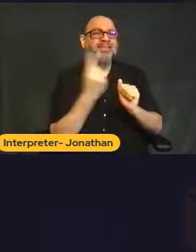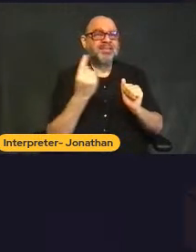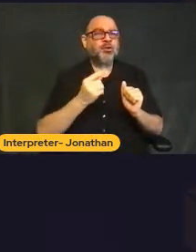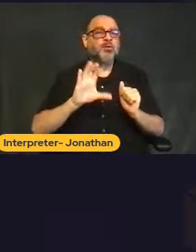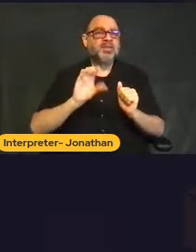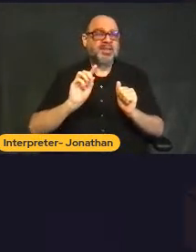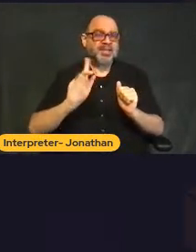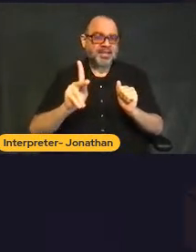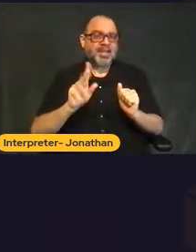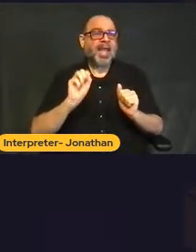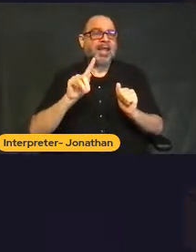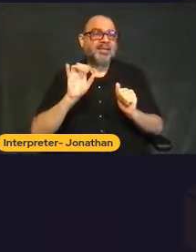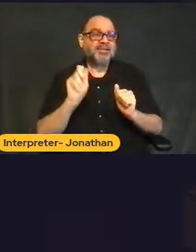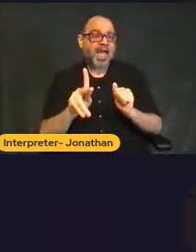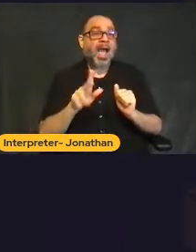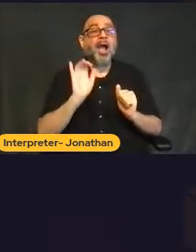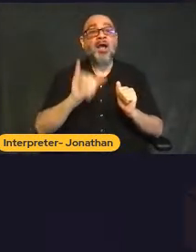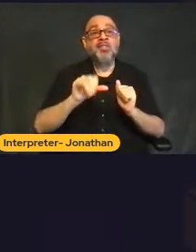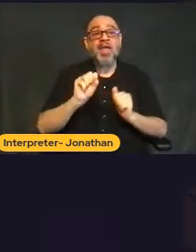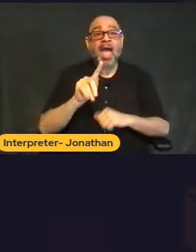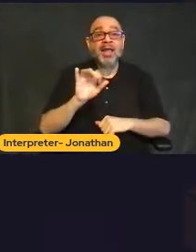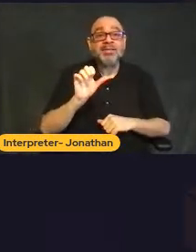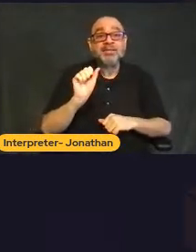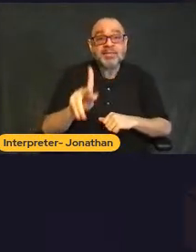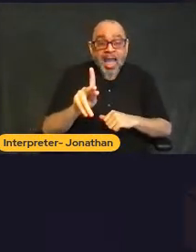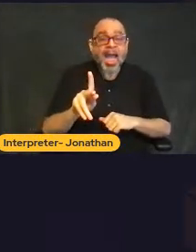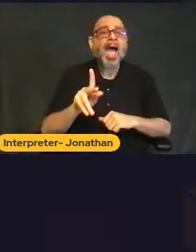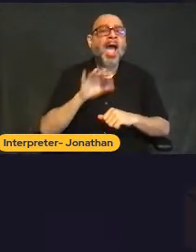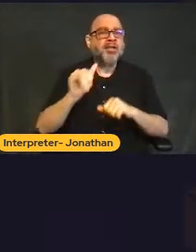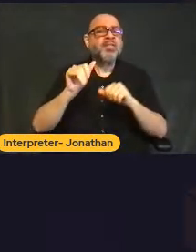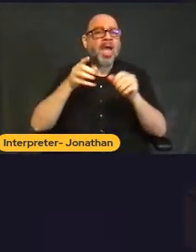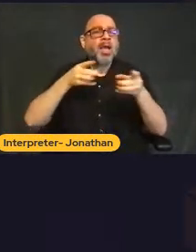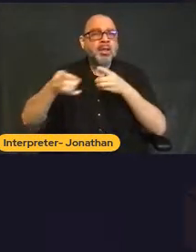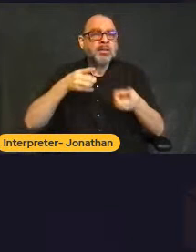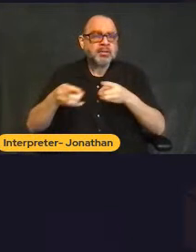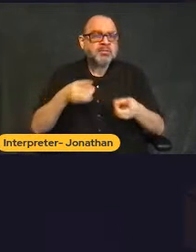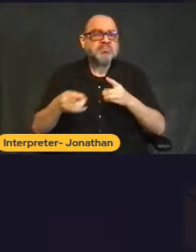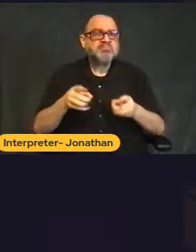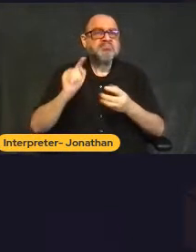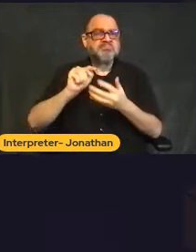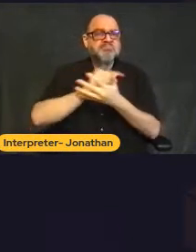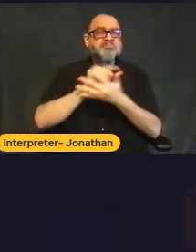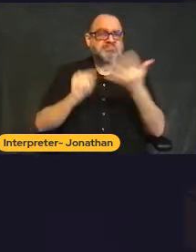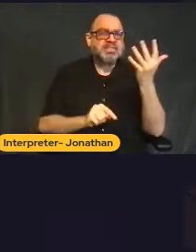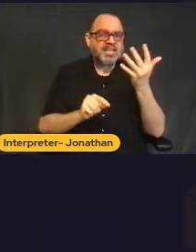that stack contains or defines an S3 bucket.